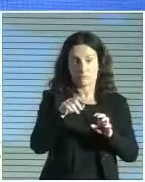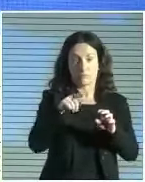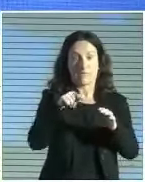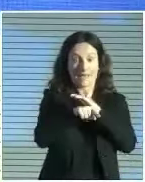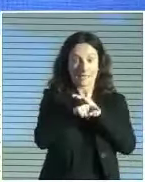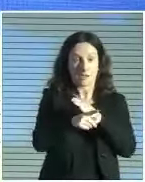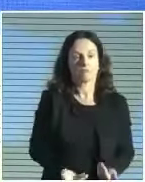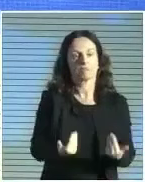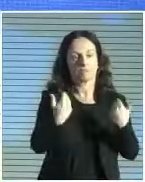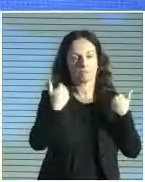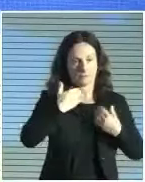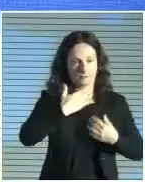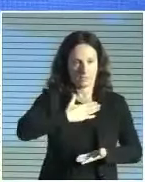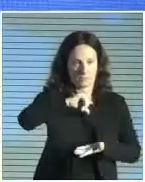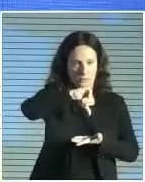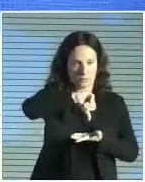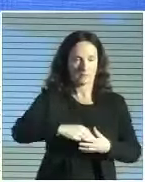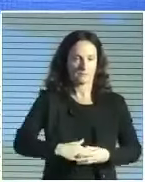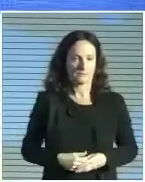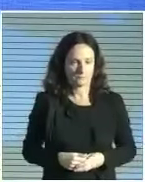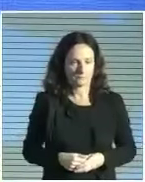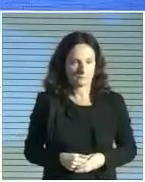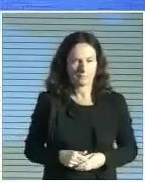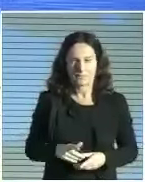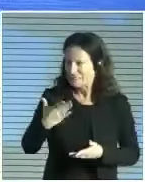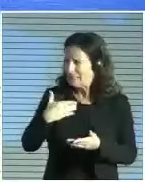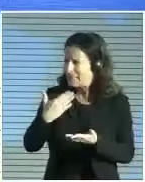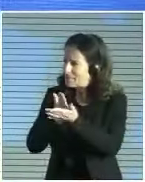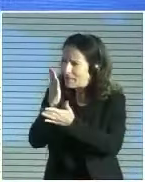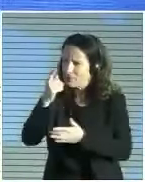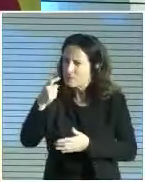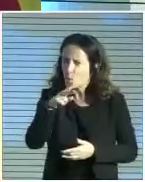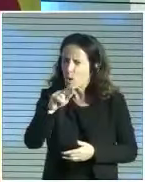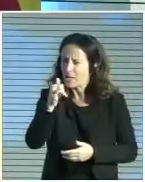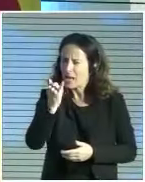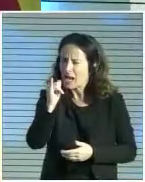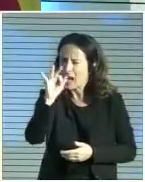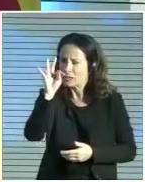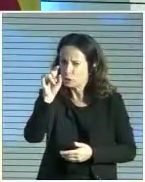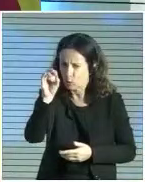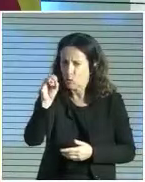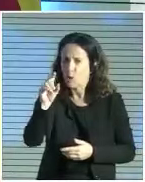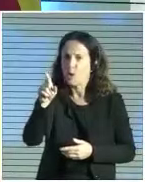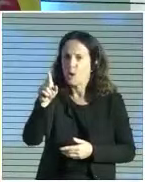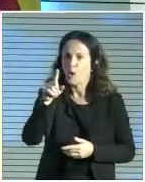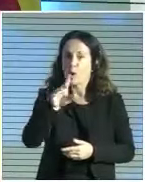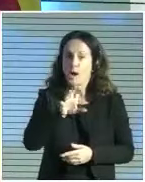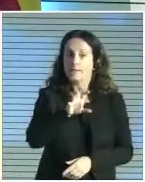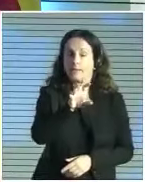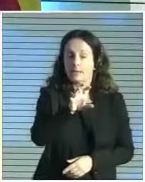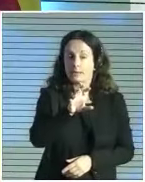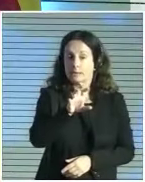point Sure. you wanted to make over there is that Guanajuato right now as a state, it's a